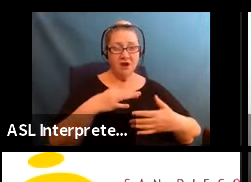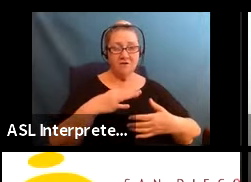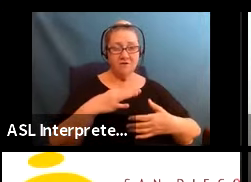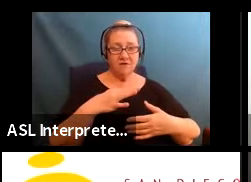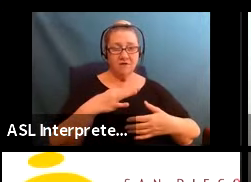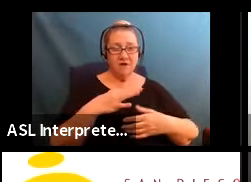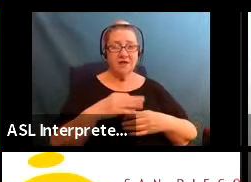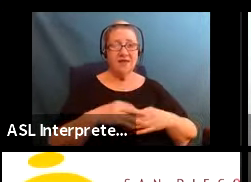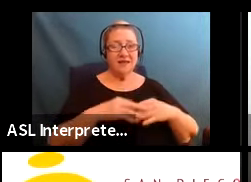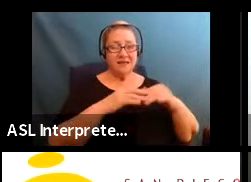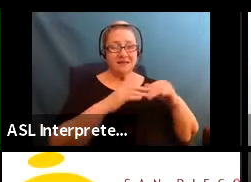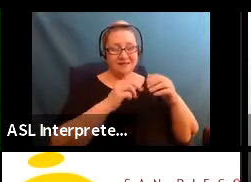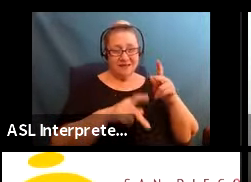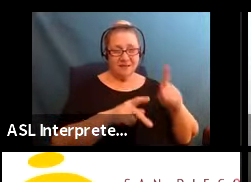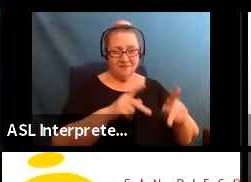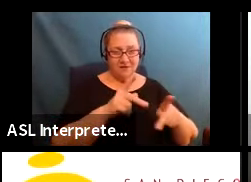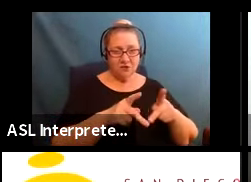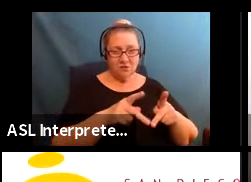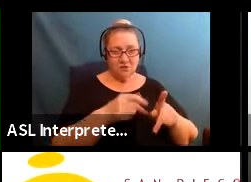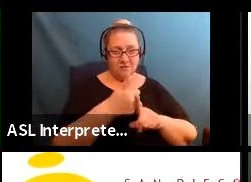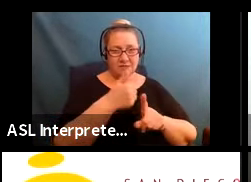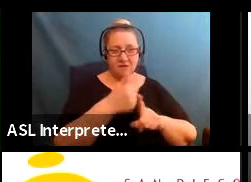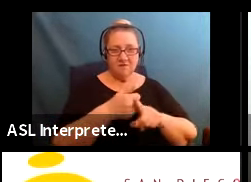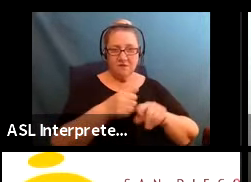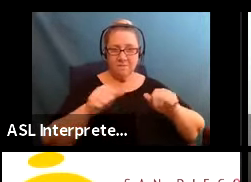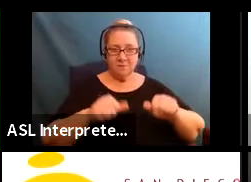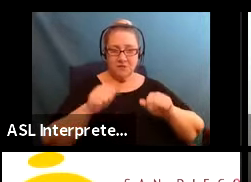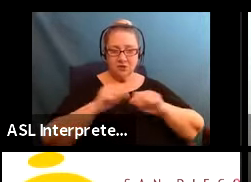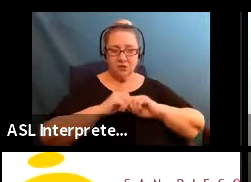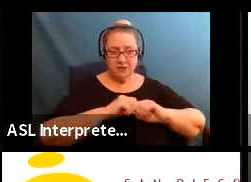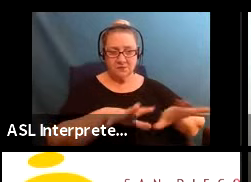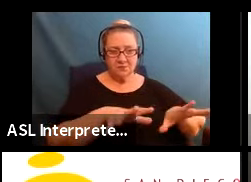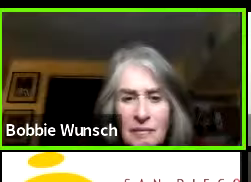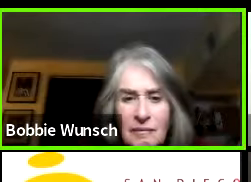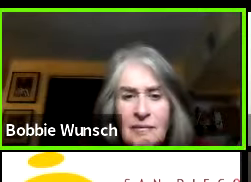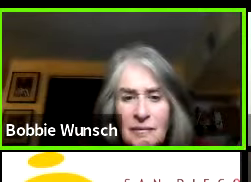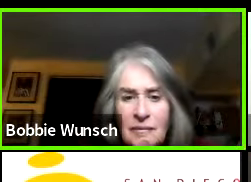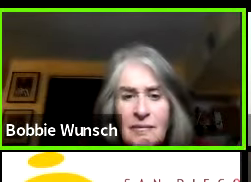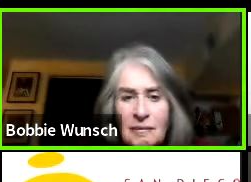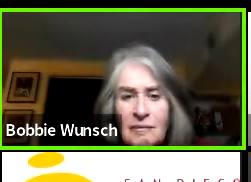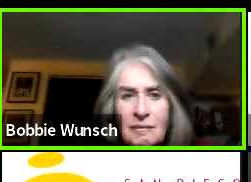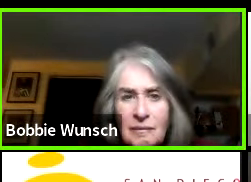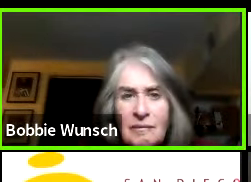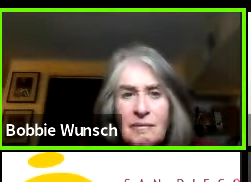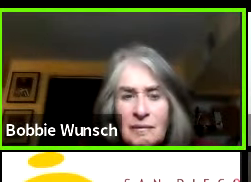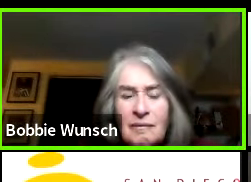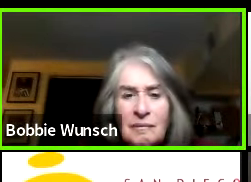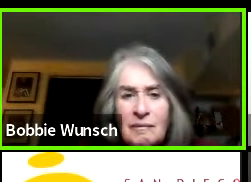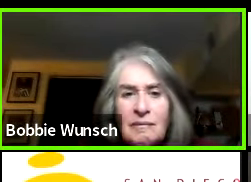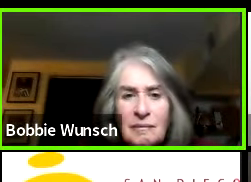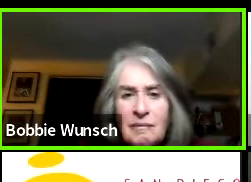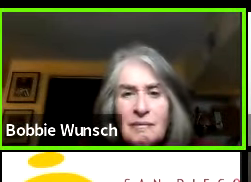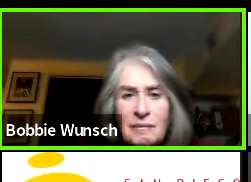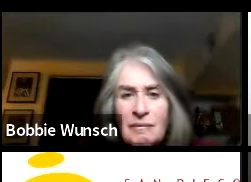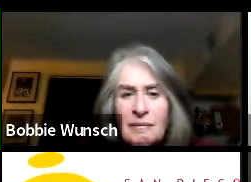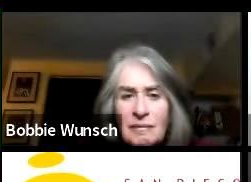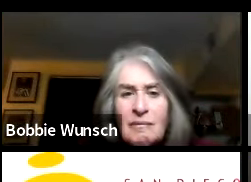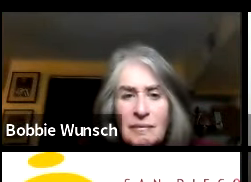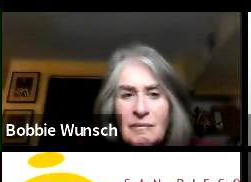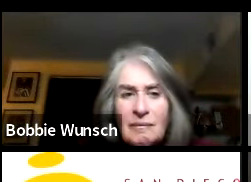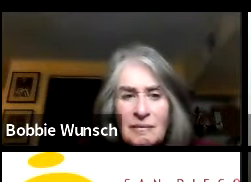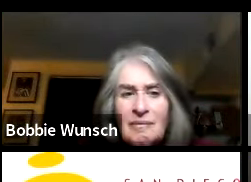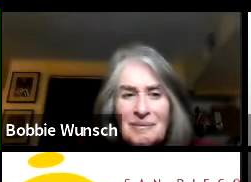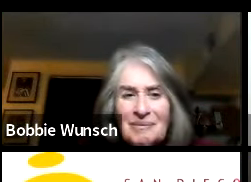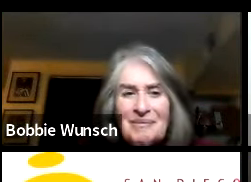are potentially spreading COVID-19 is a concern. So we just want to be as careful as